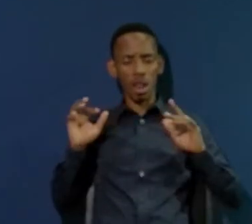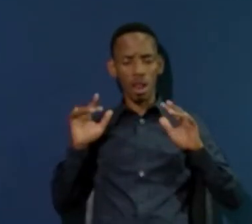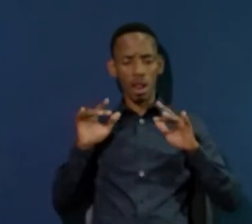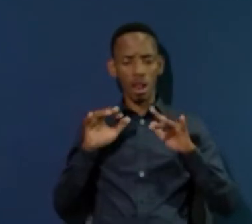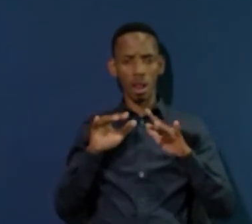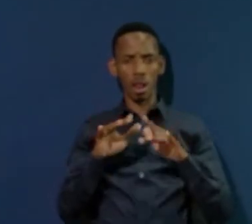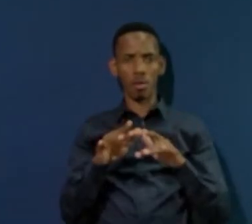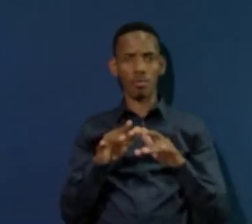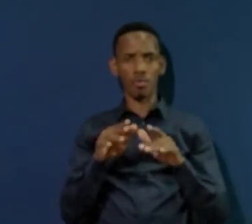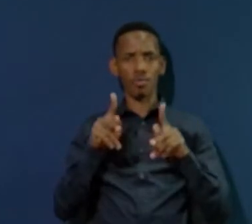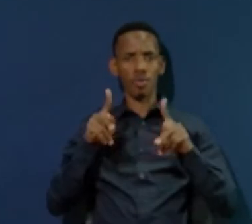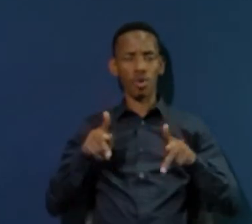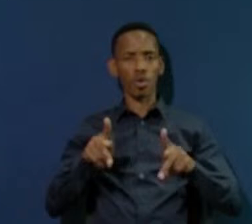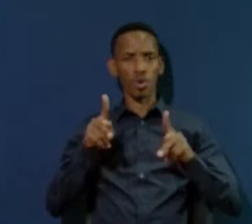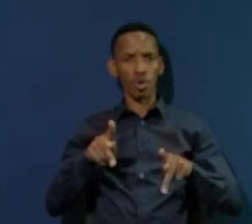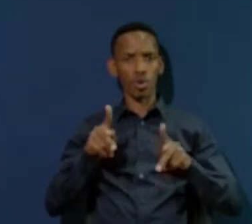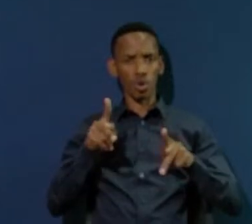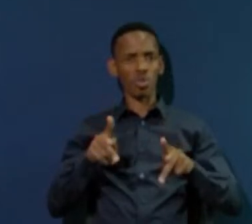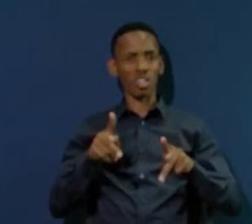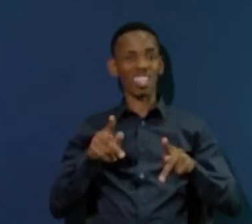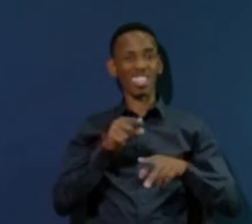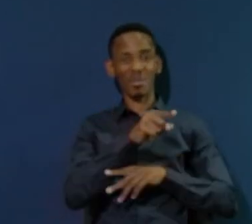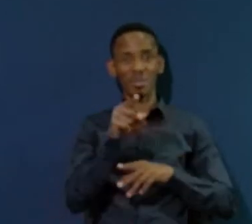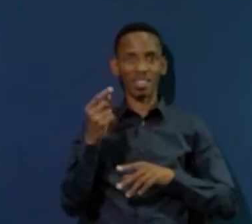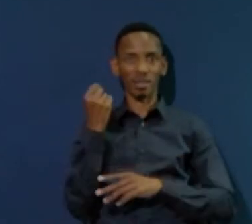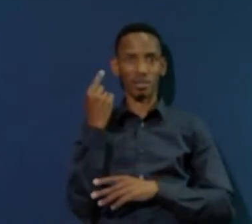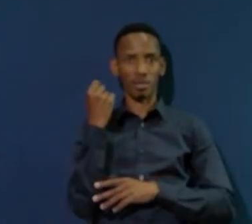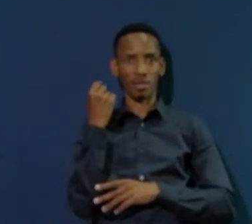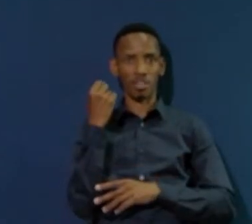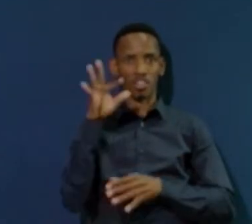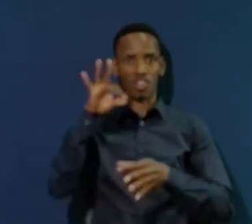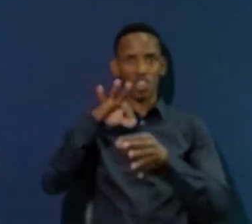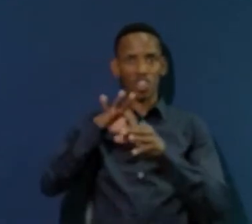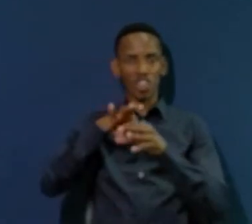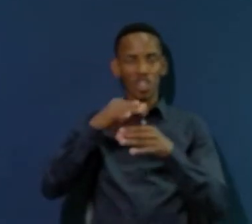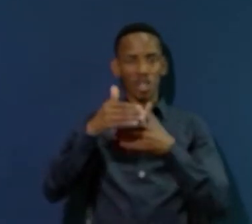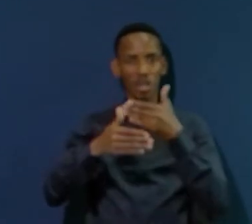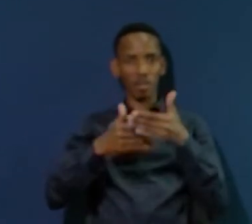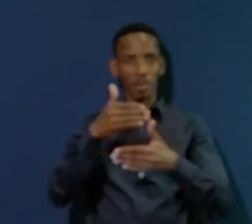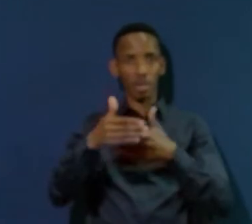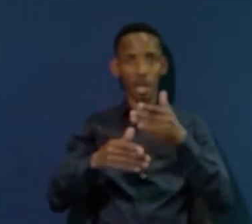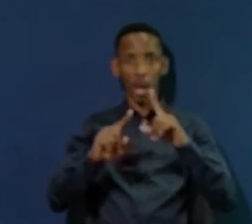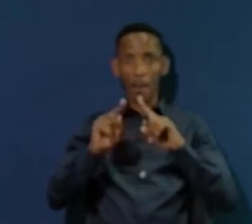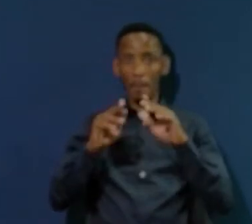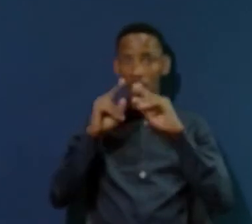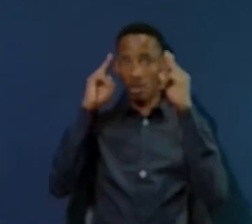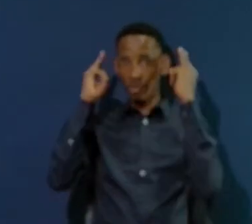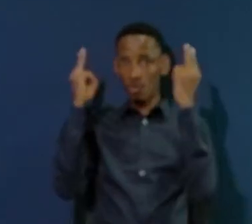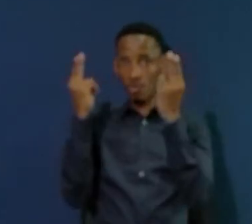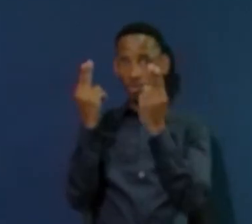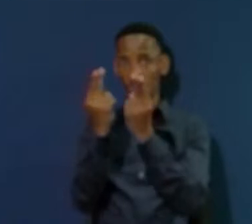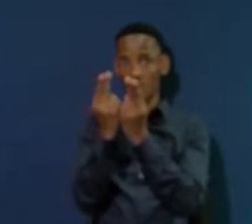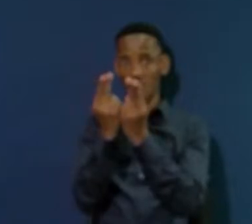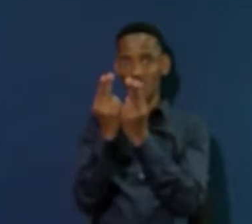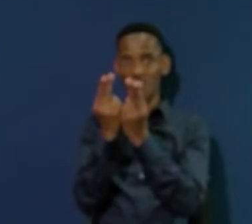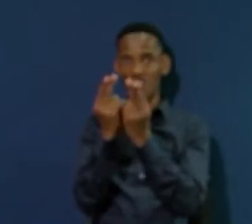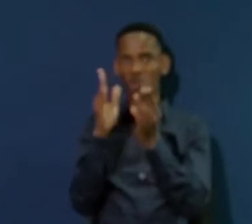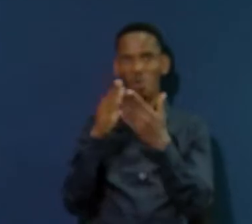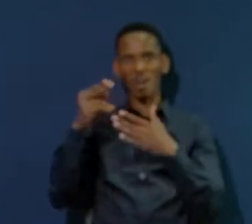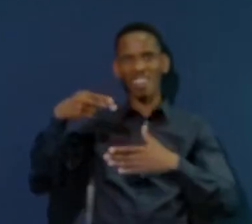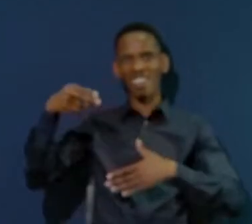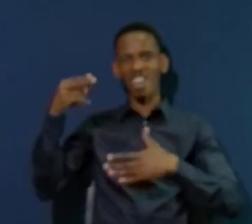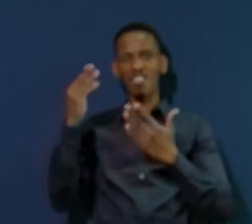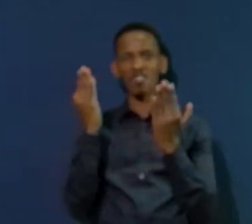already, who understand the electoral process. Right. Whereas institutions like universities and high schools and spaces where youth